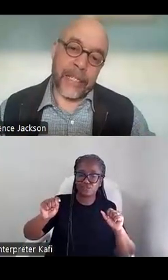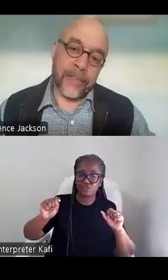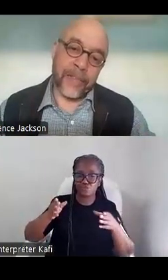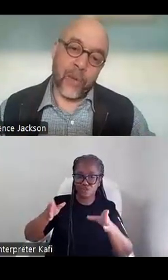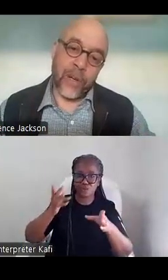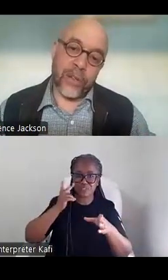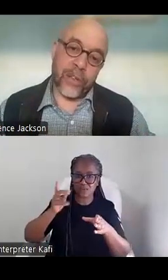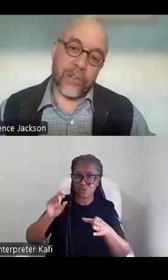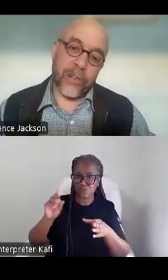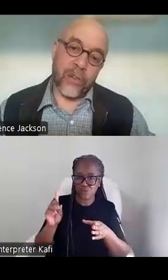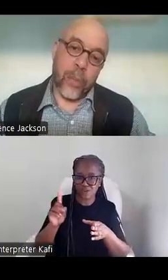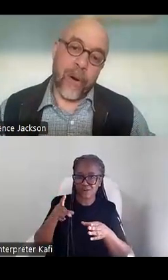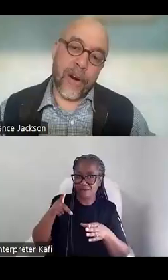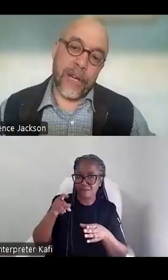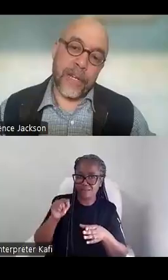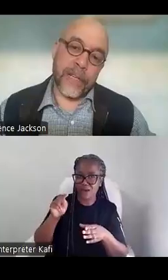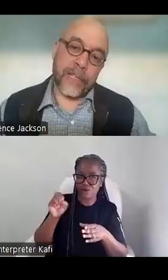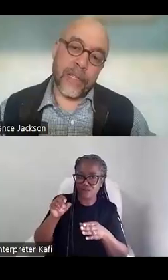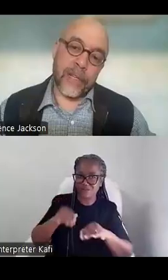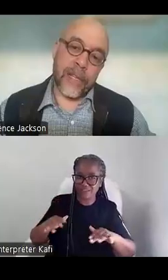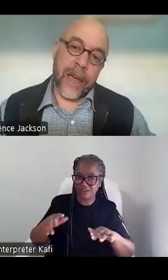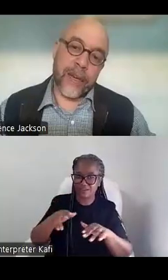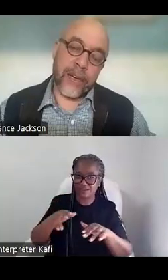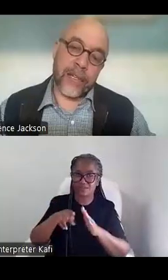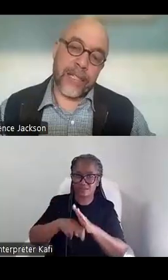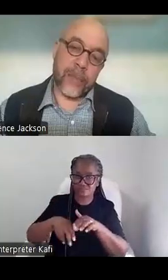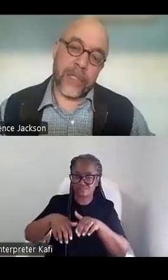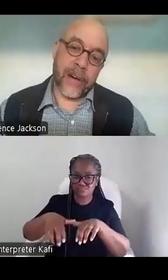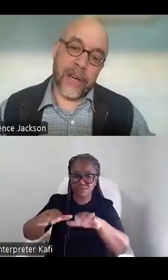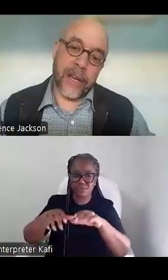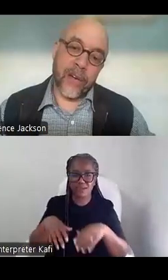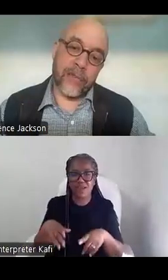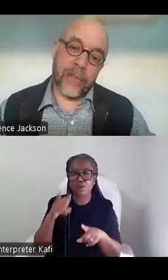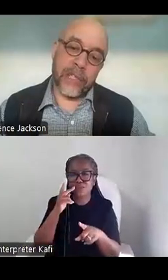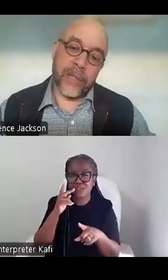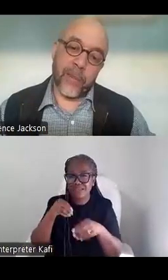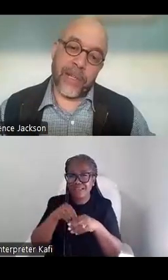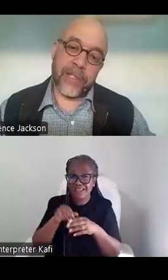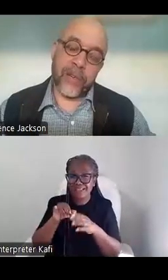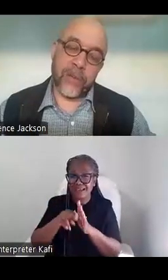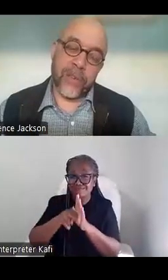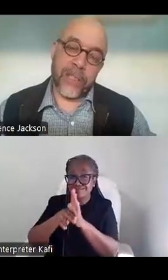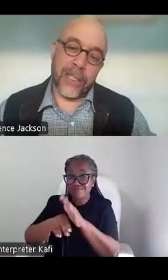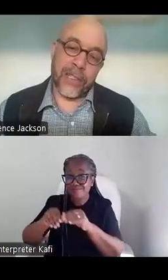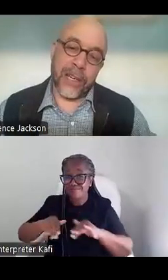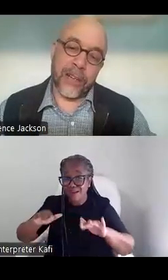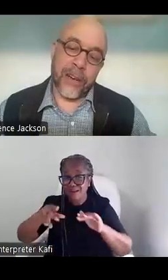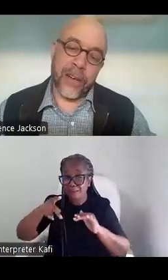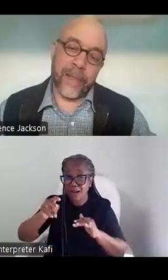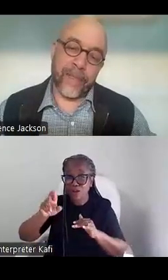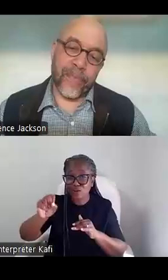by 1851 that there's a little part that's the African cemetery on Ridgely and West. So there's